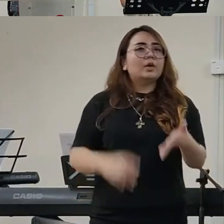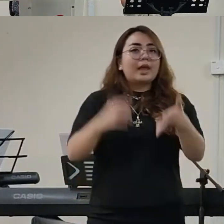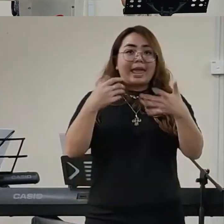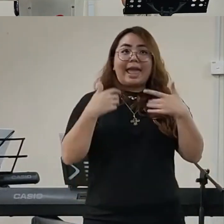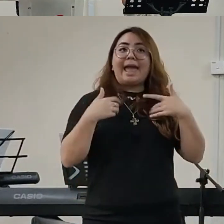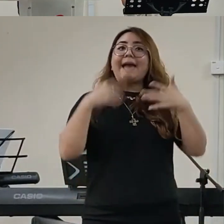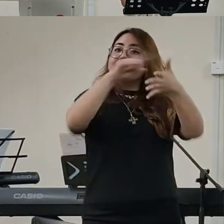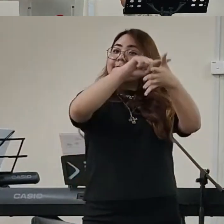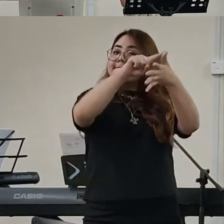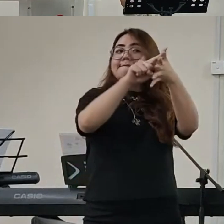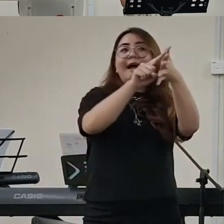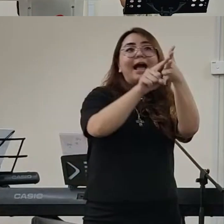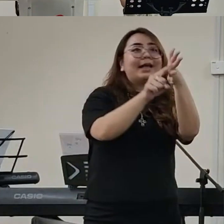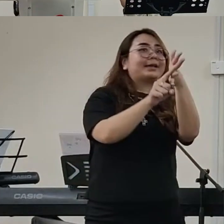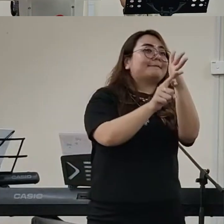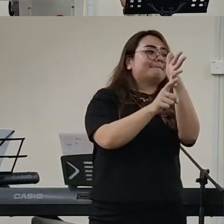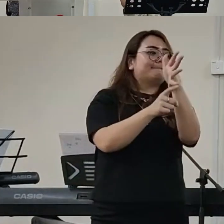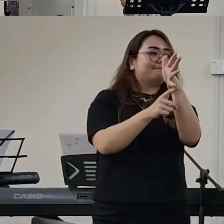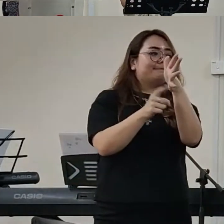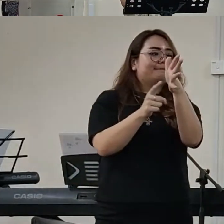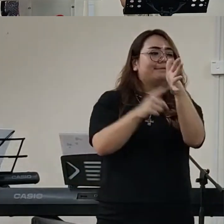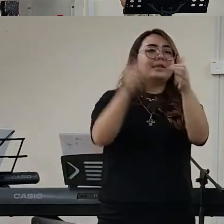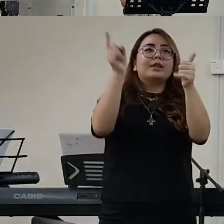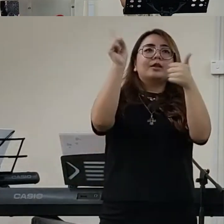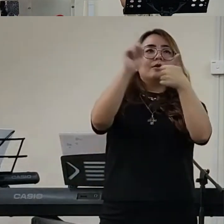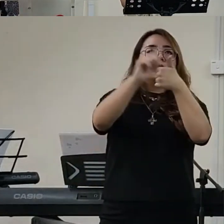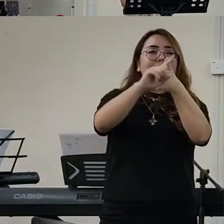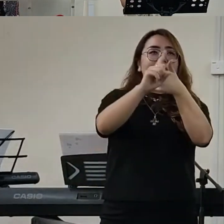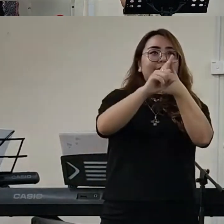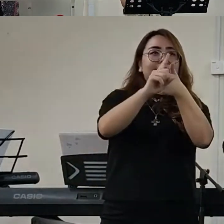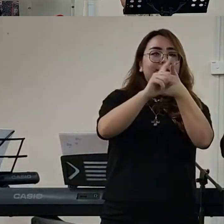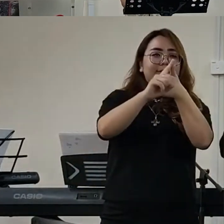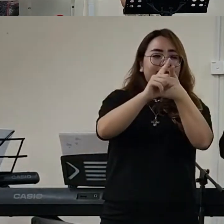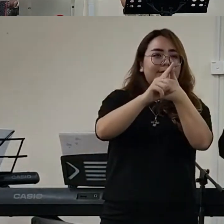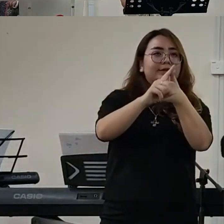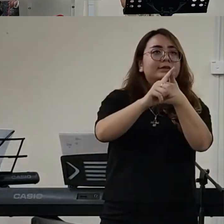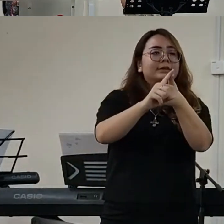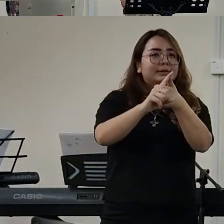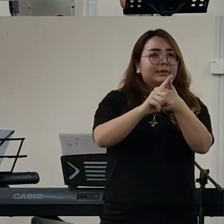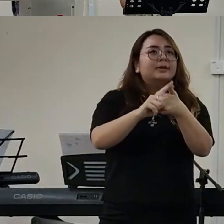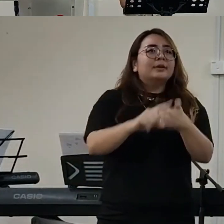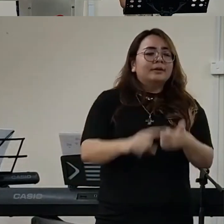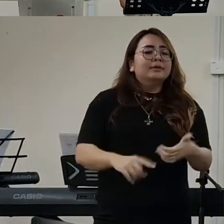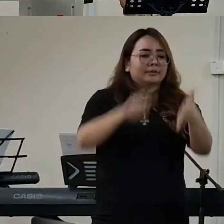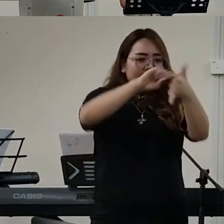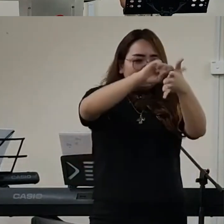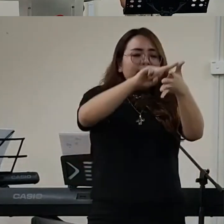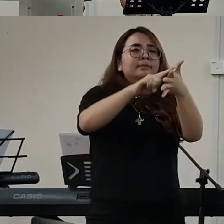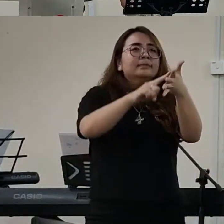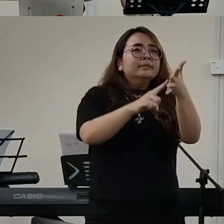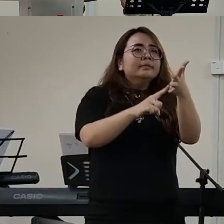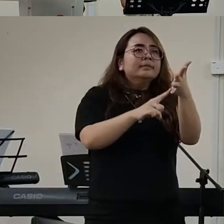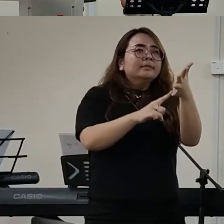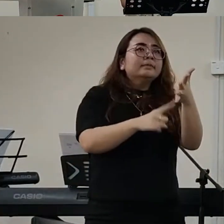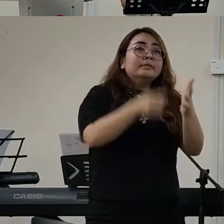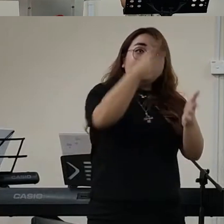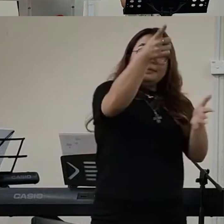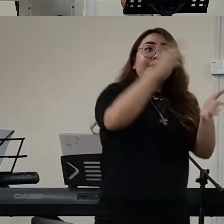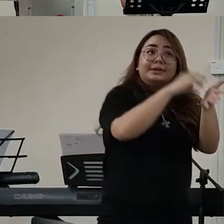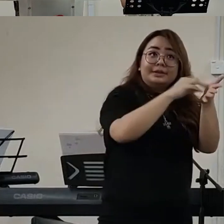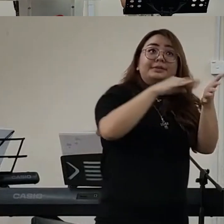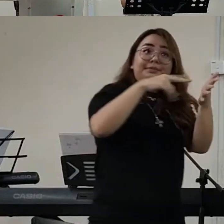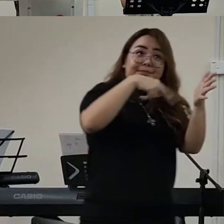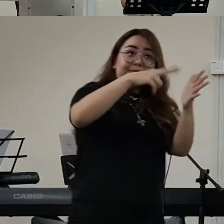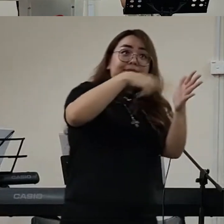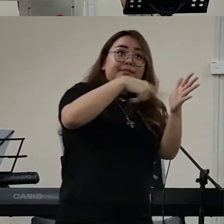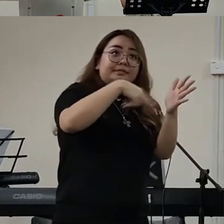and then the 5th point is what we are not to do. So follow me. I'm going to give you 5 points here from the verses that we just